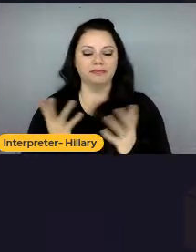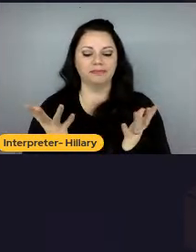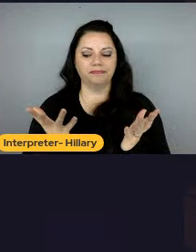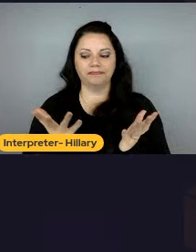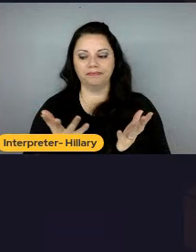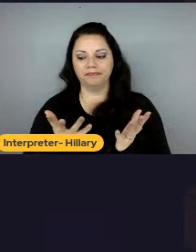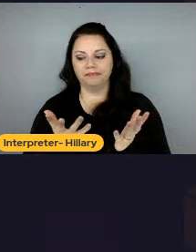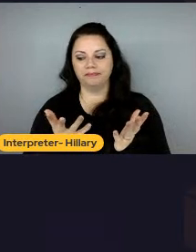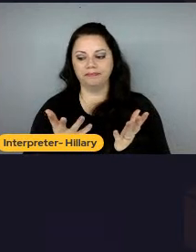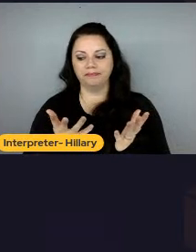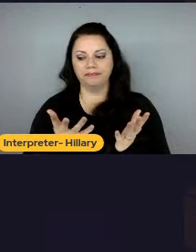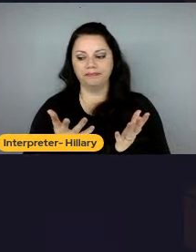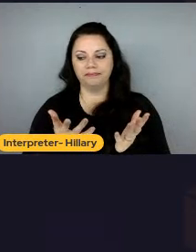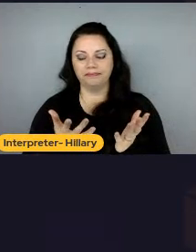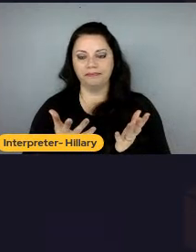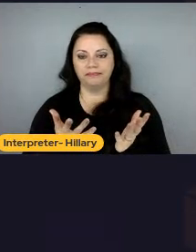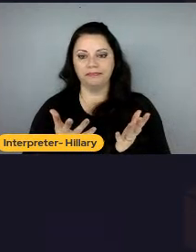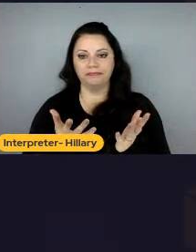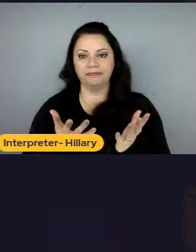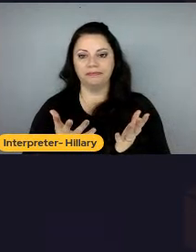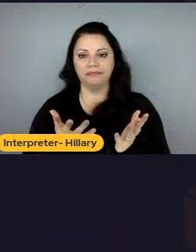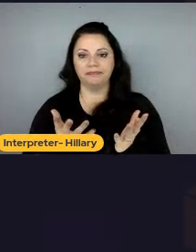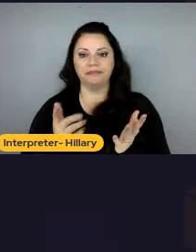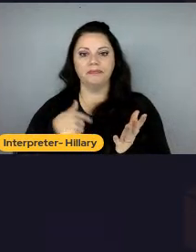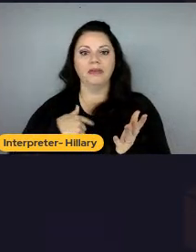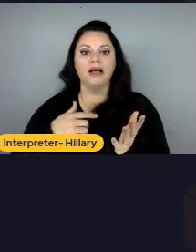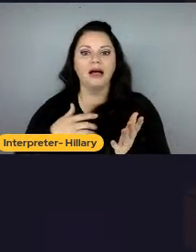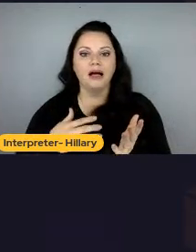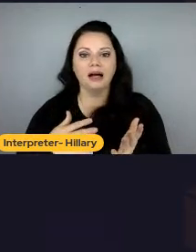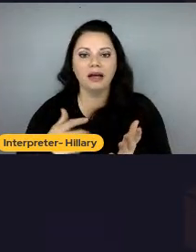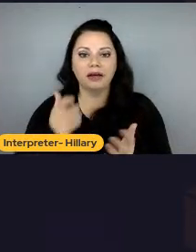I have recently passed an AWS Developer Associate exam,